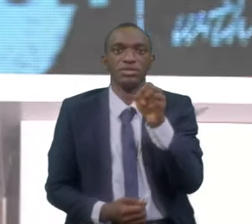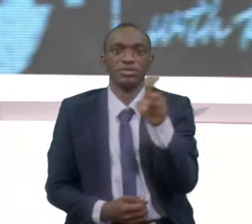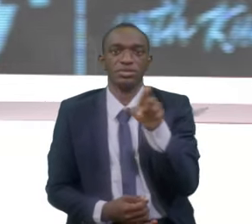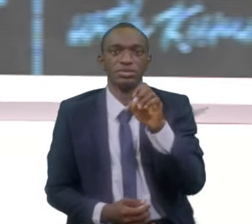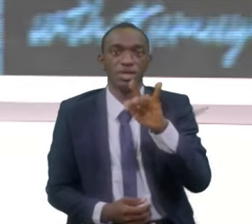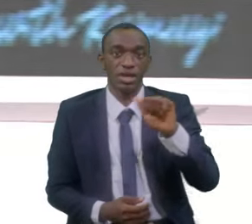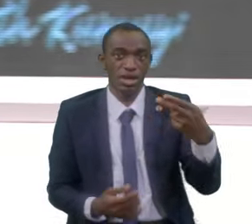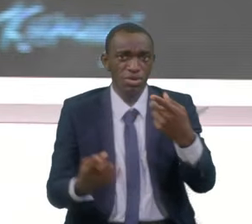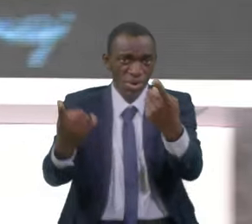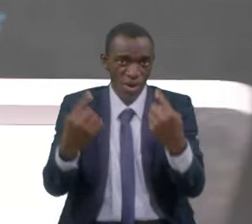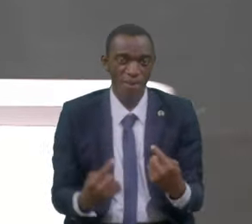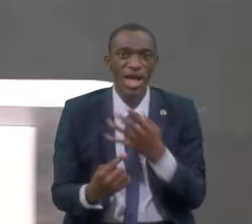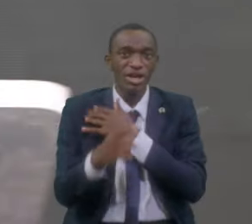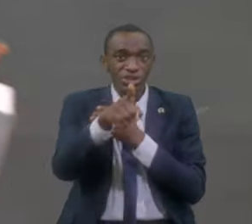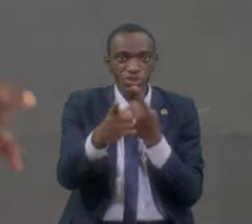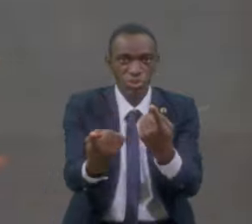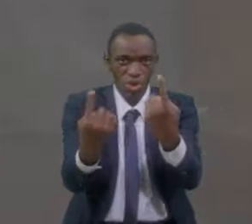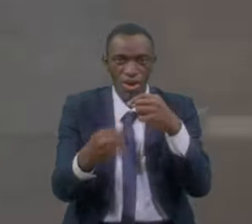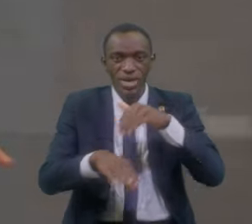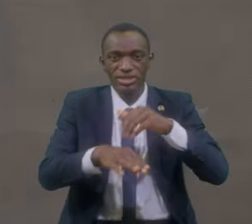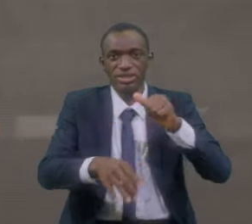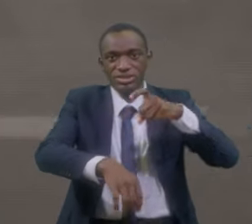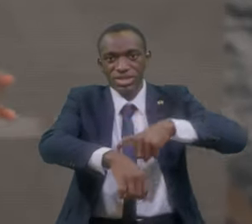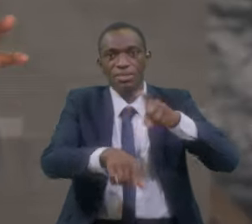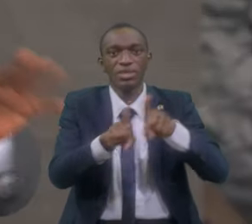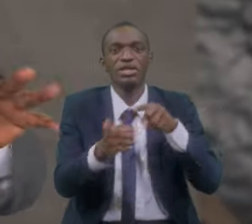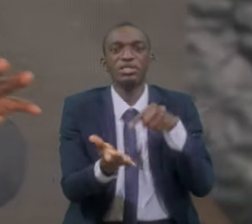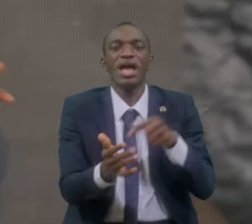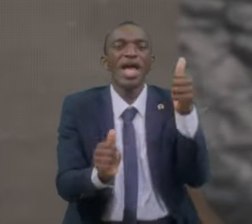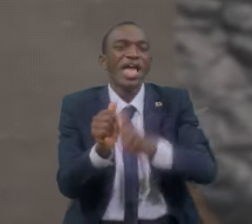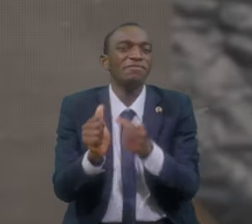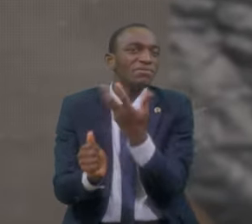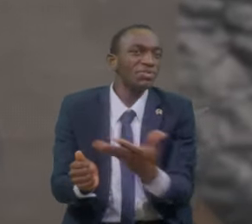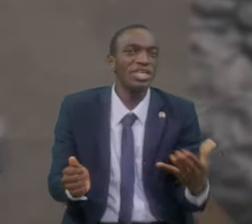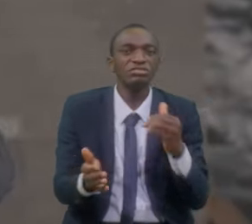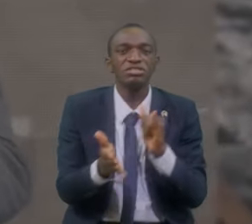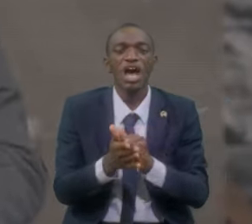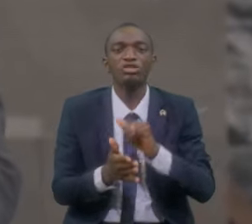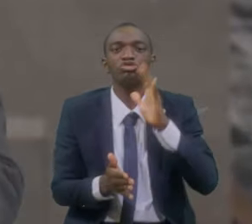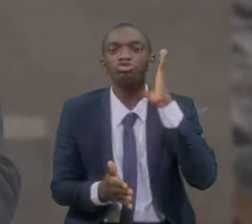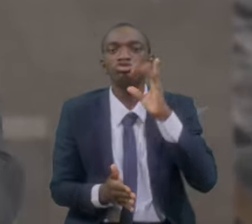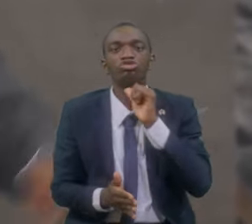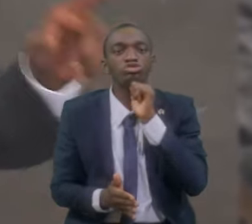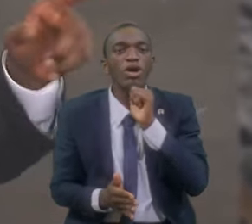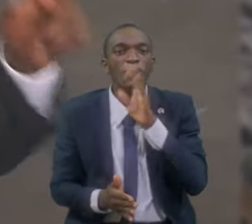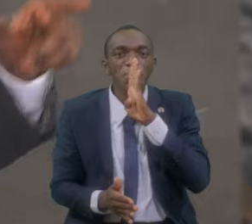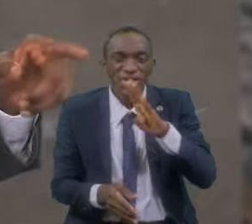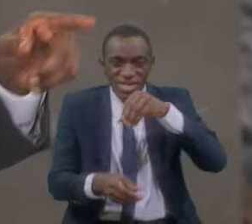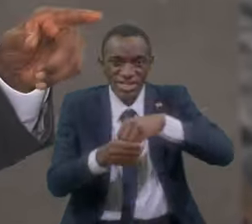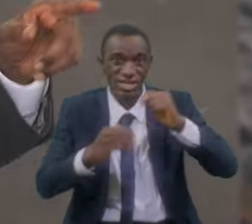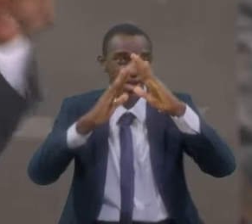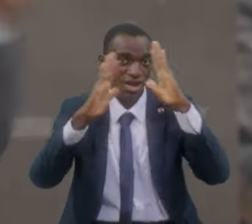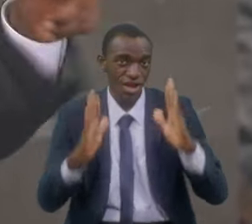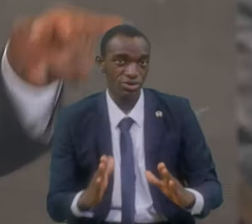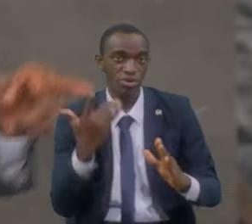time like this. Everything that should not be in the household of faith, wanting